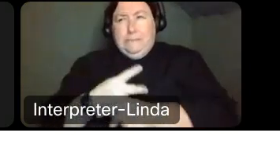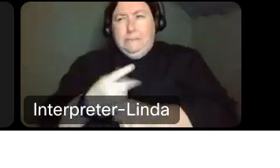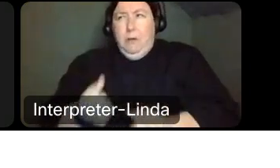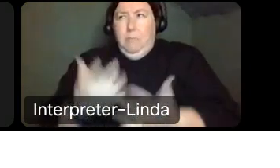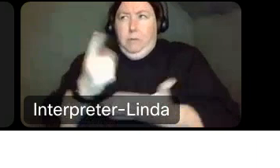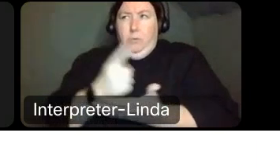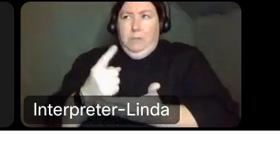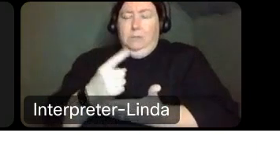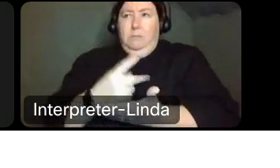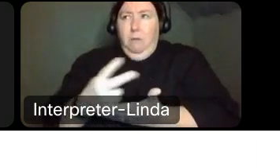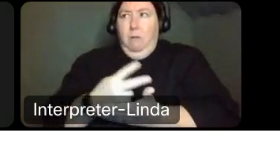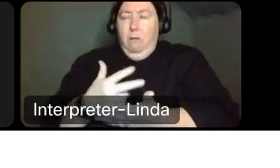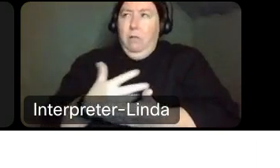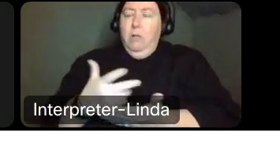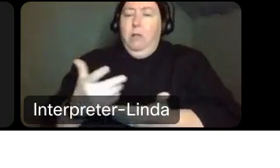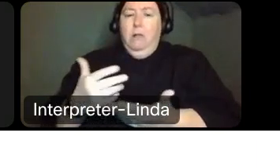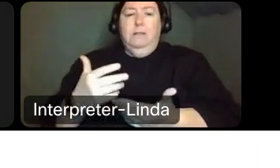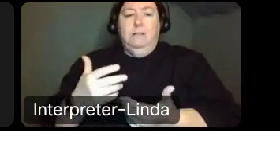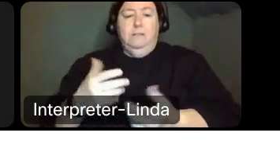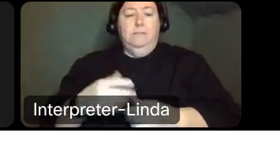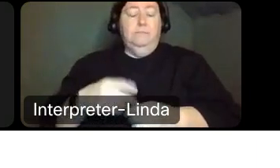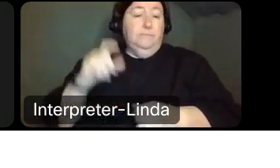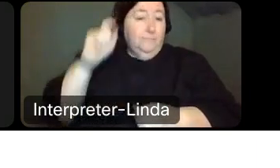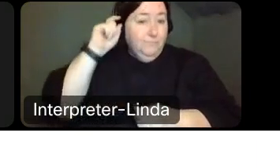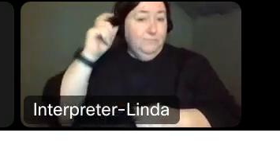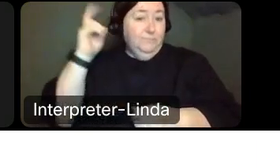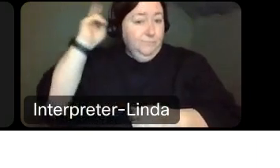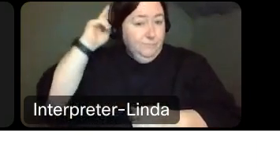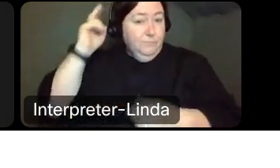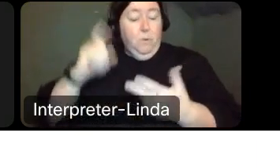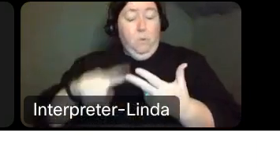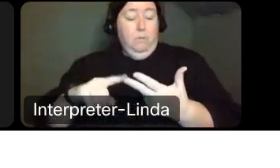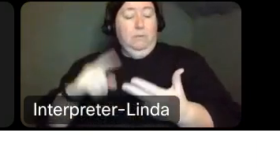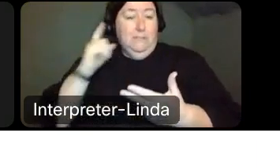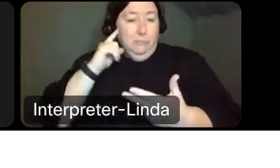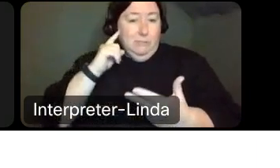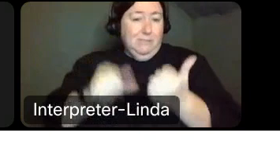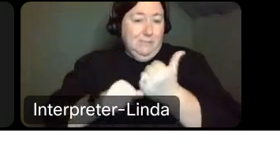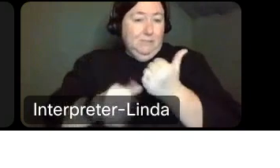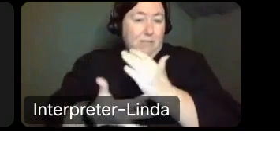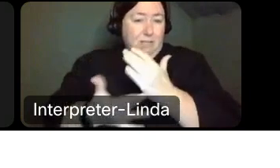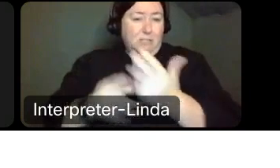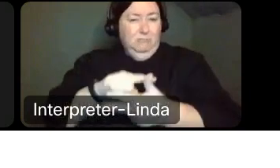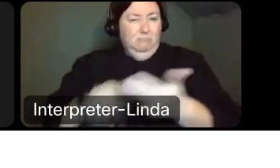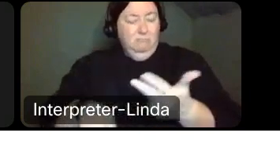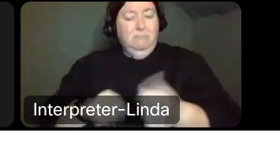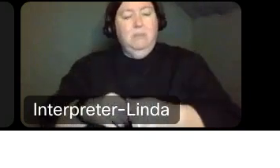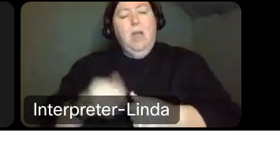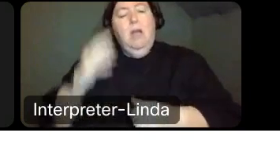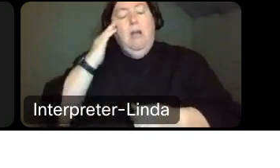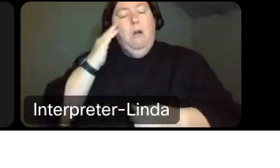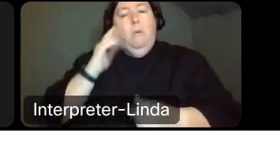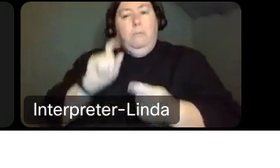on with the cochlear implant, with the hearing aid, and or with the hearing assistive technology. So you can provide that. And we understand that it is an